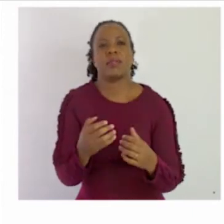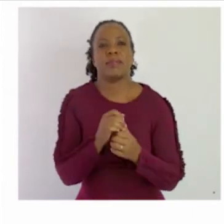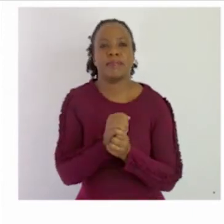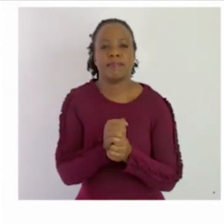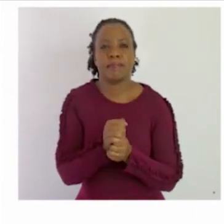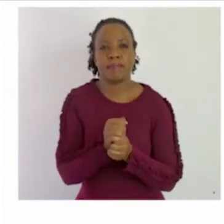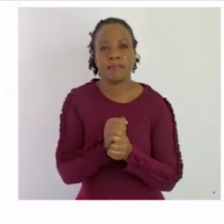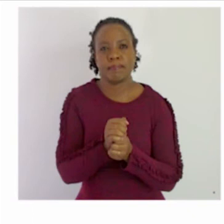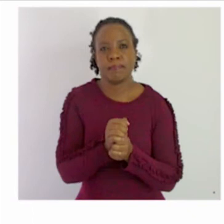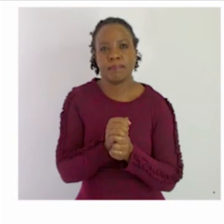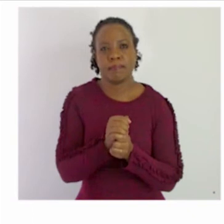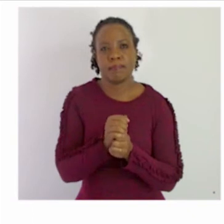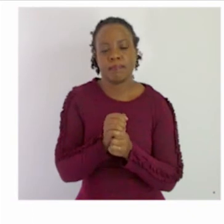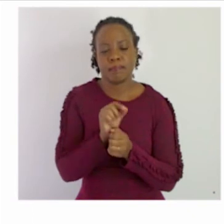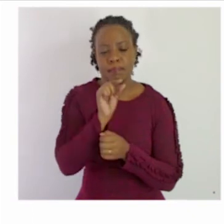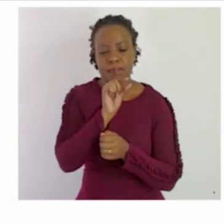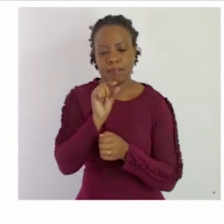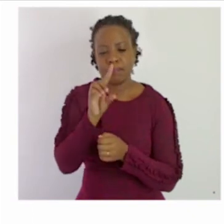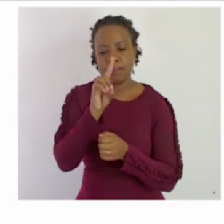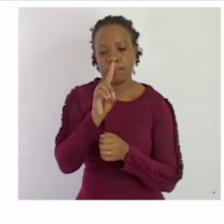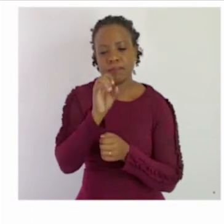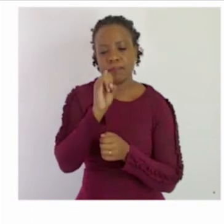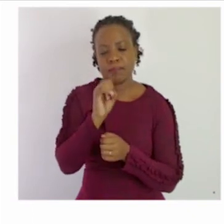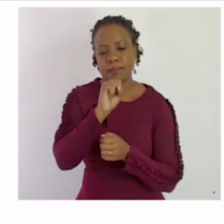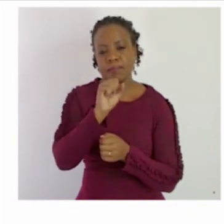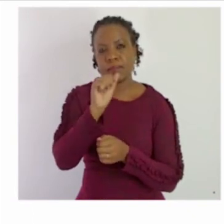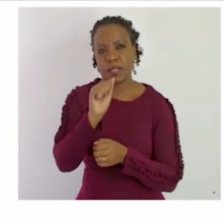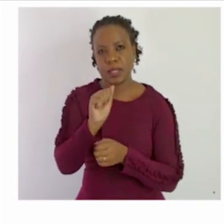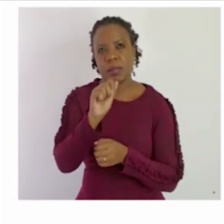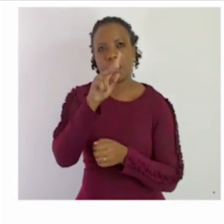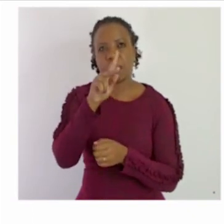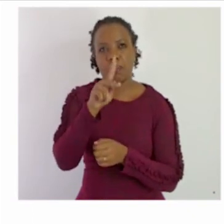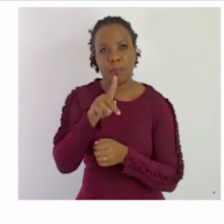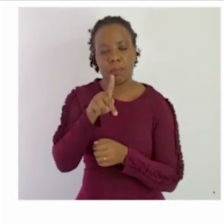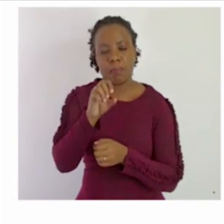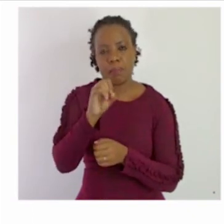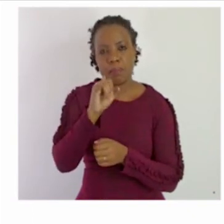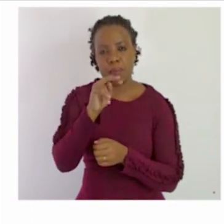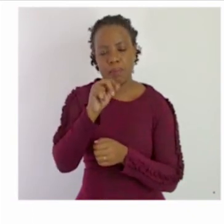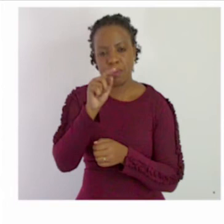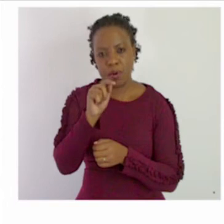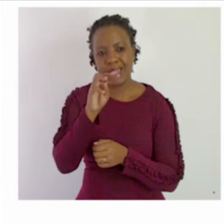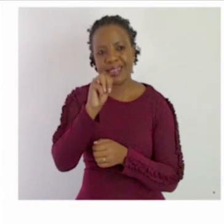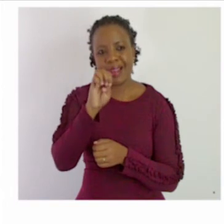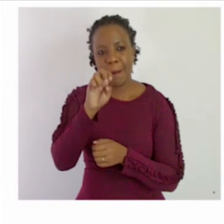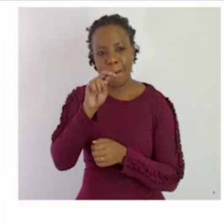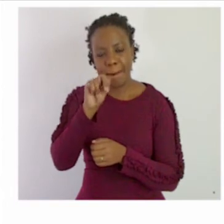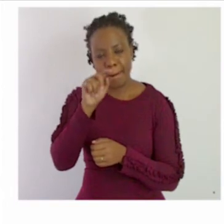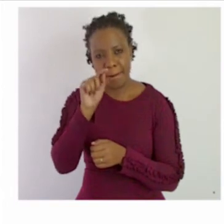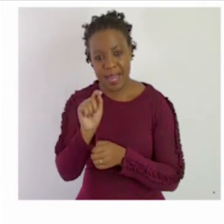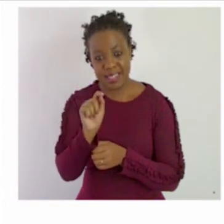so intense. Our abstract noun there is disappointment. So you'd underline